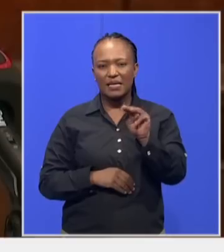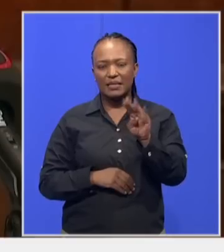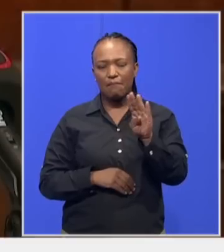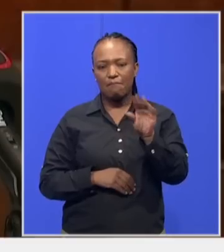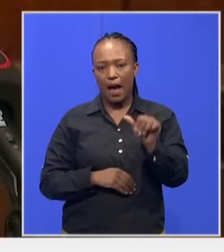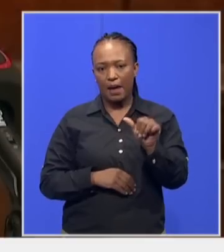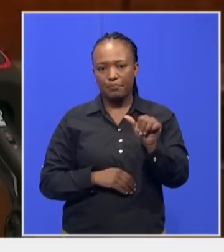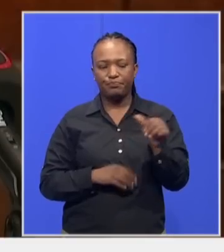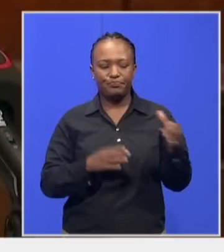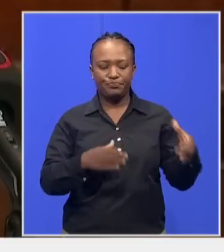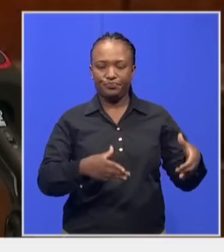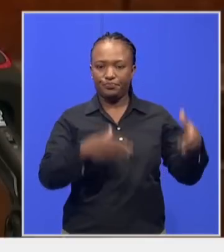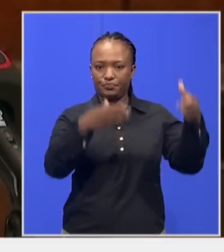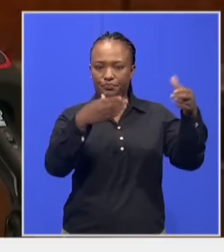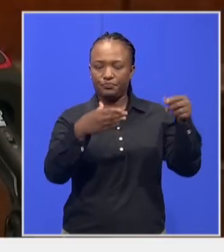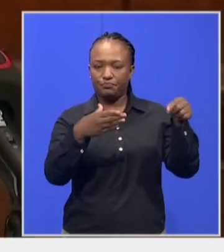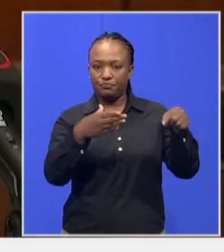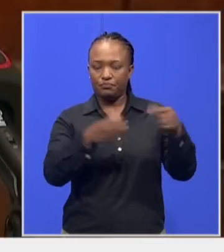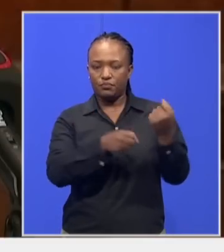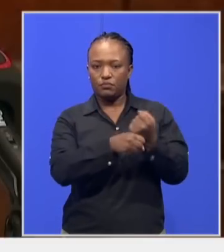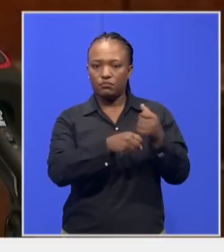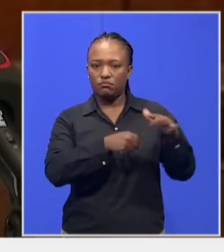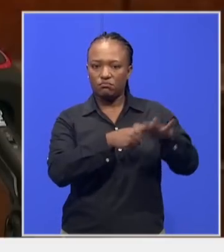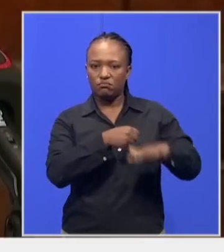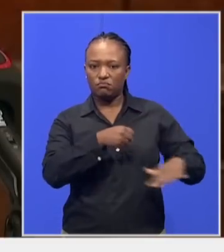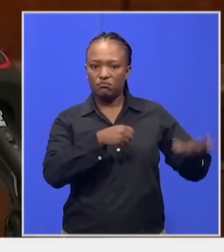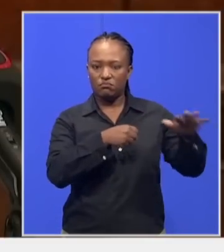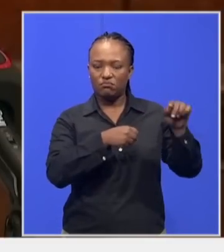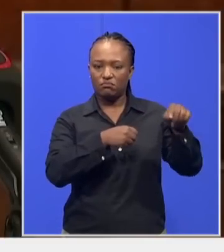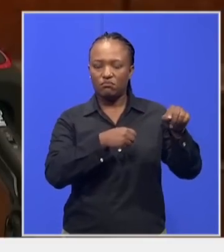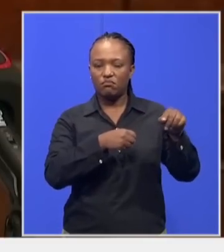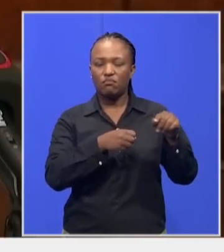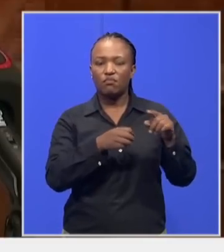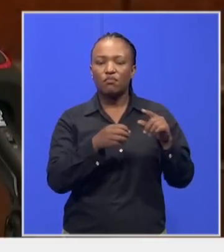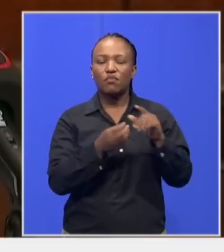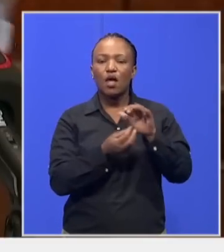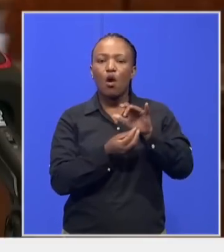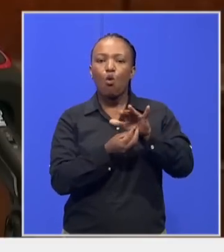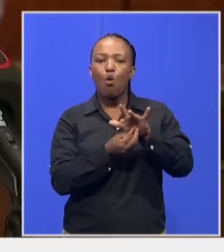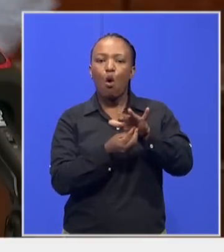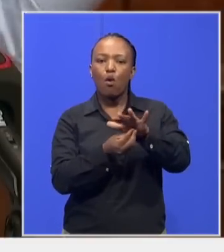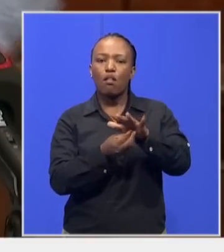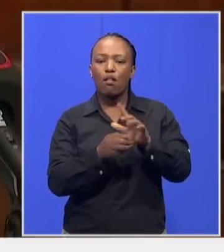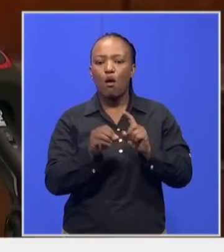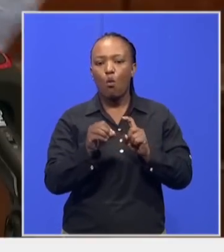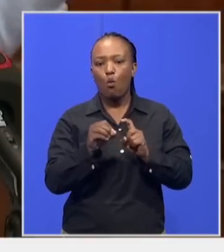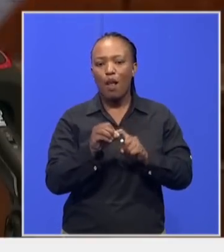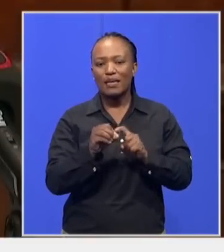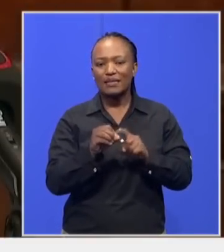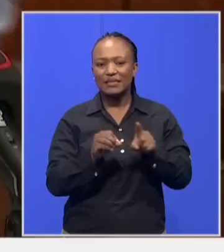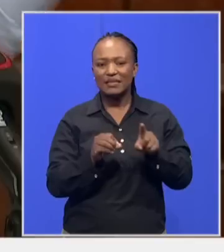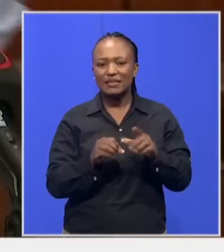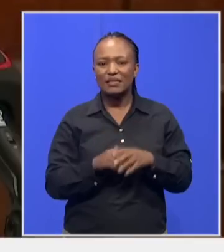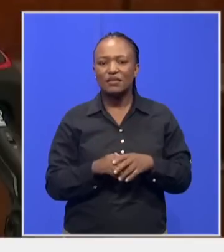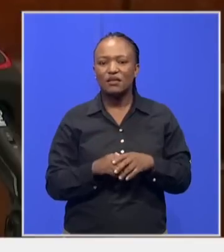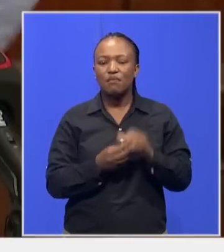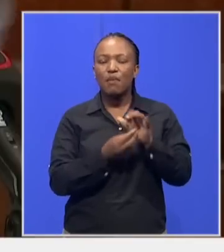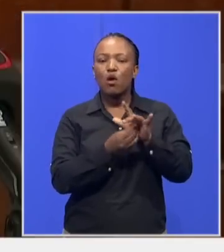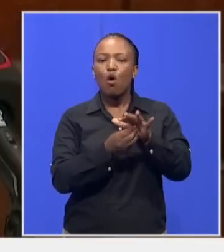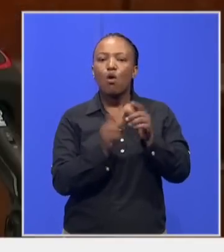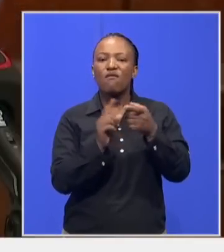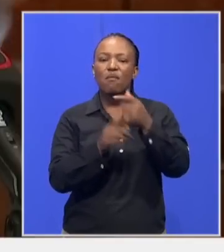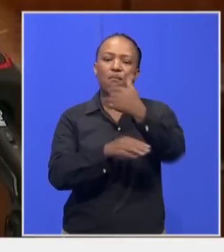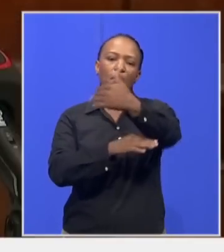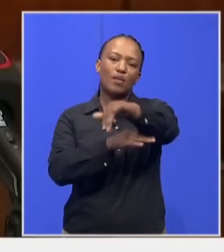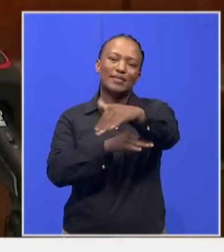the issue of the quality of coal. So this is not the coal that is being tracked from outside. That